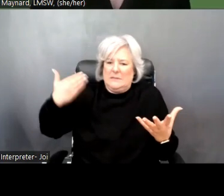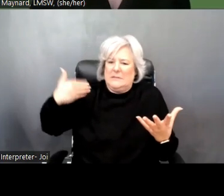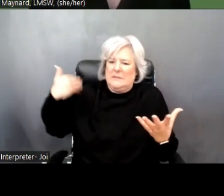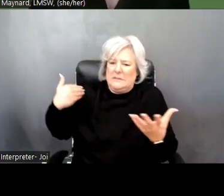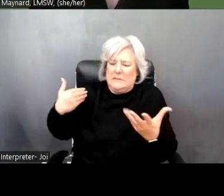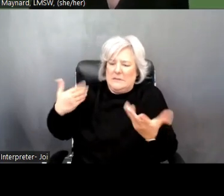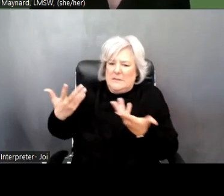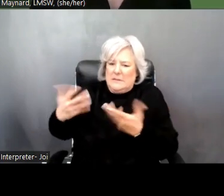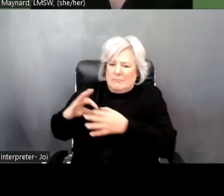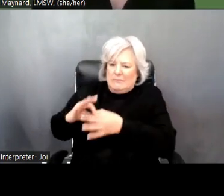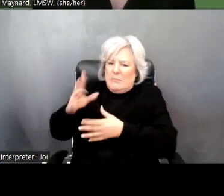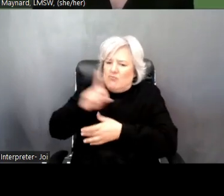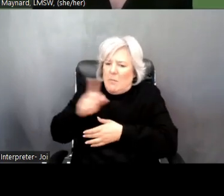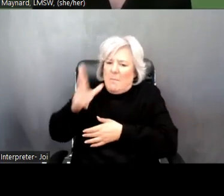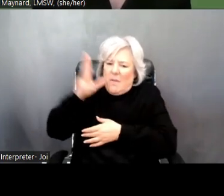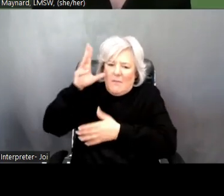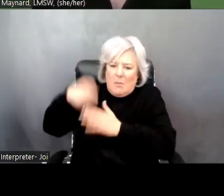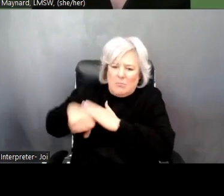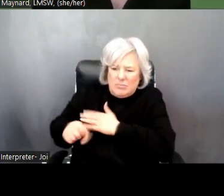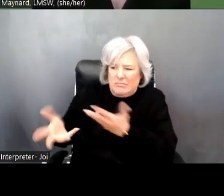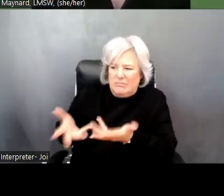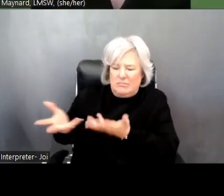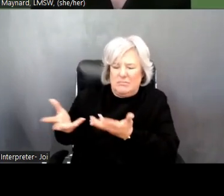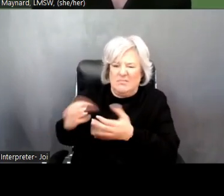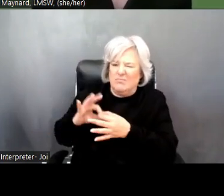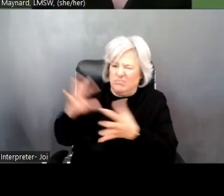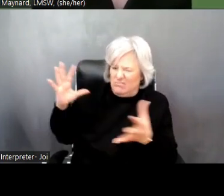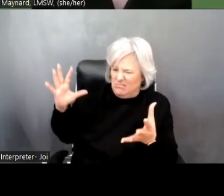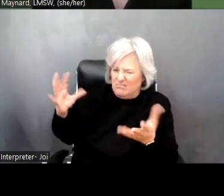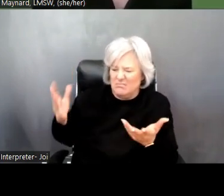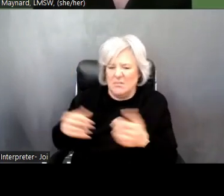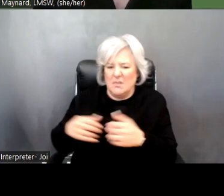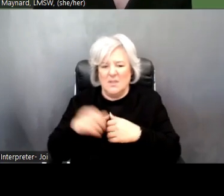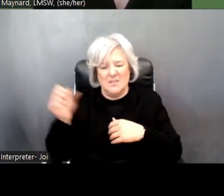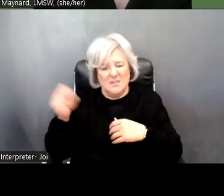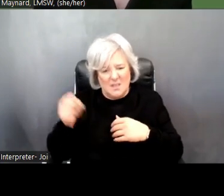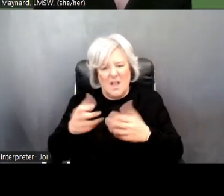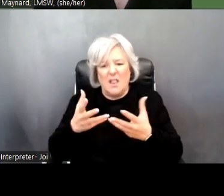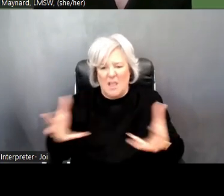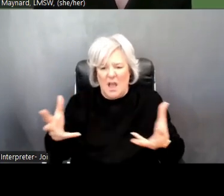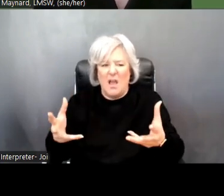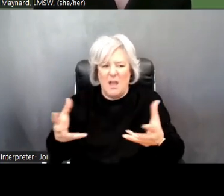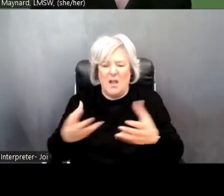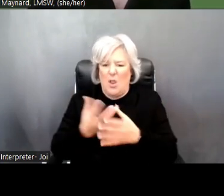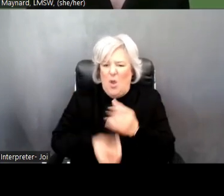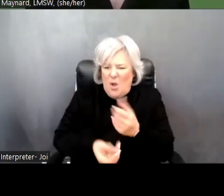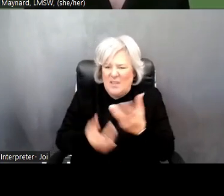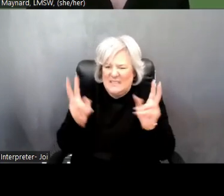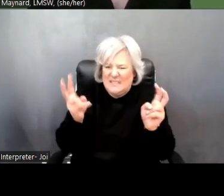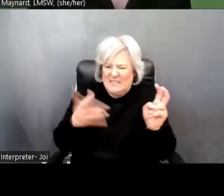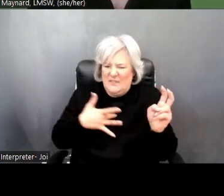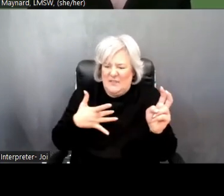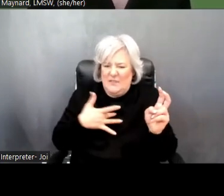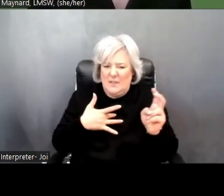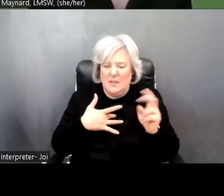their biological connections. So yeah, a lot of loss going on. For the parents